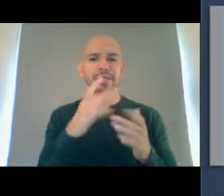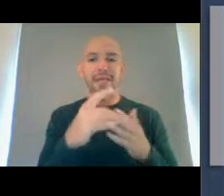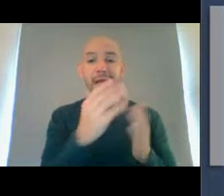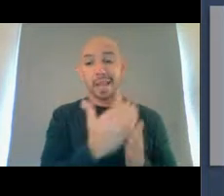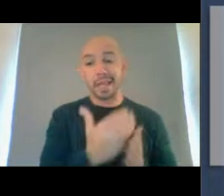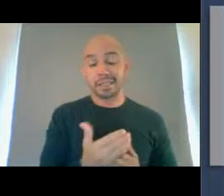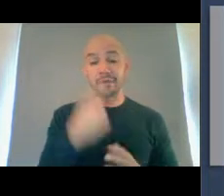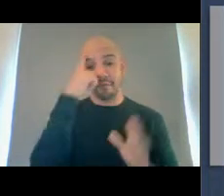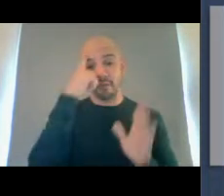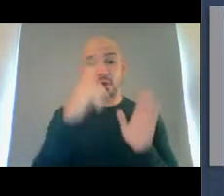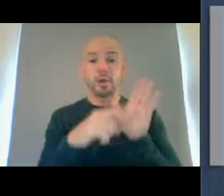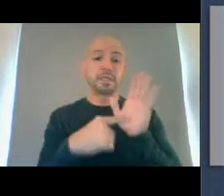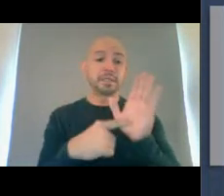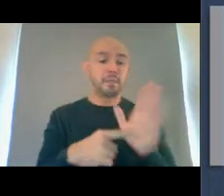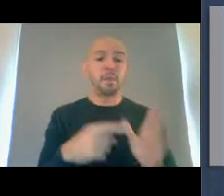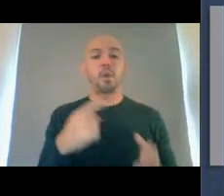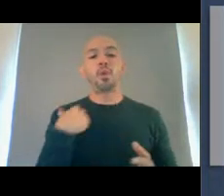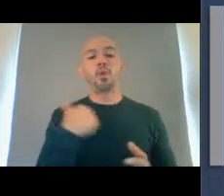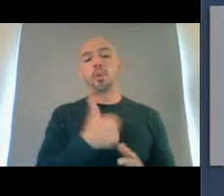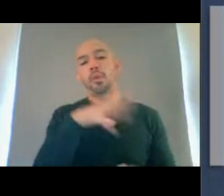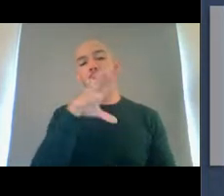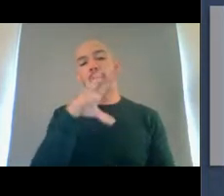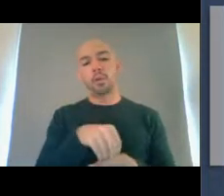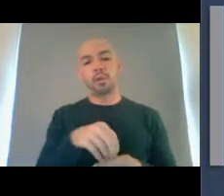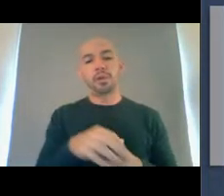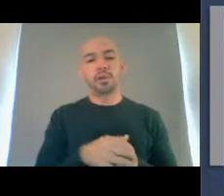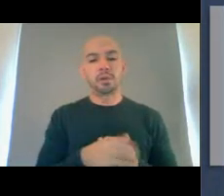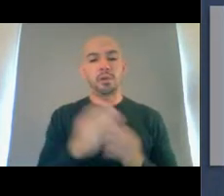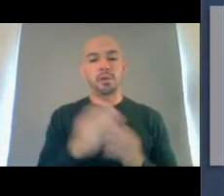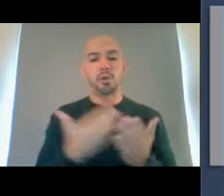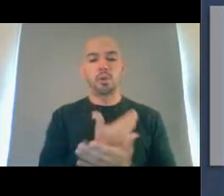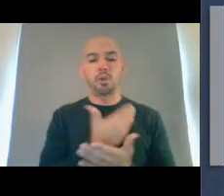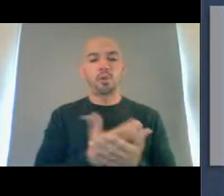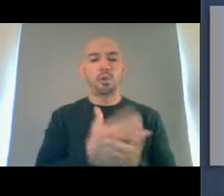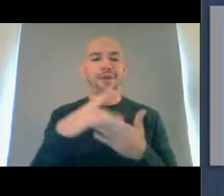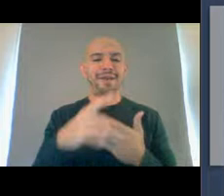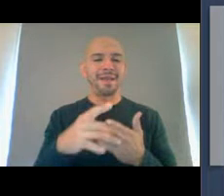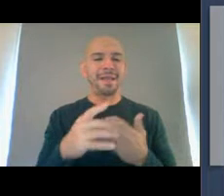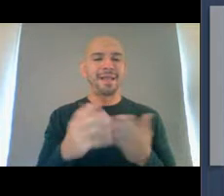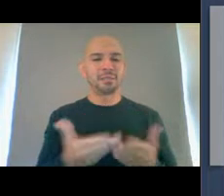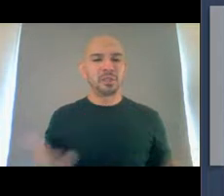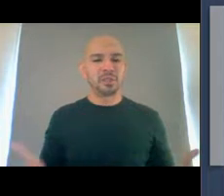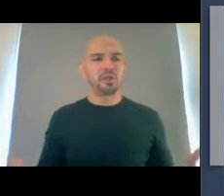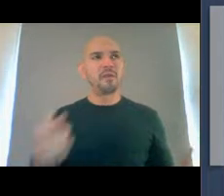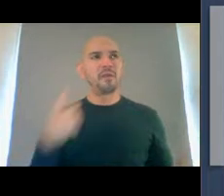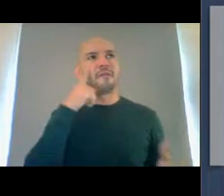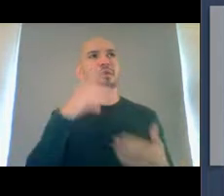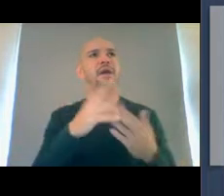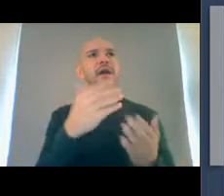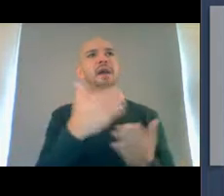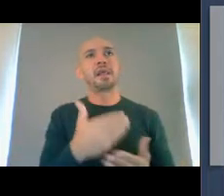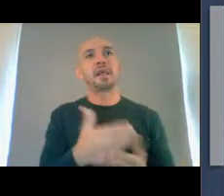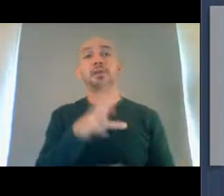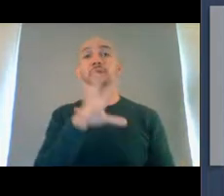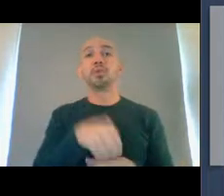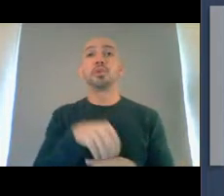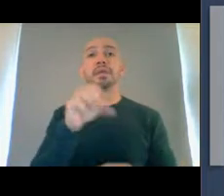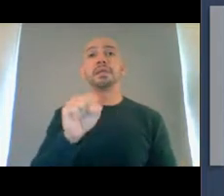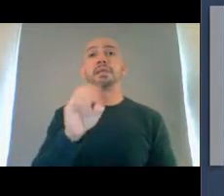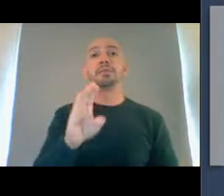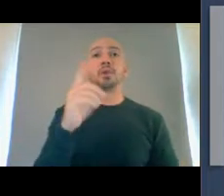um we have included um new guidance materials in the guidelines including the sv1